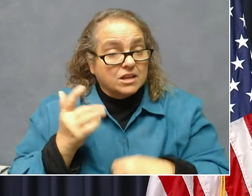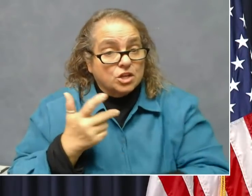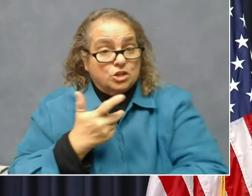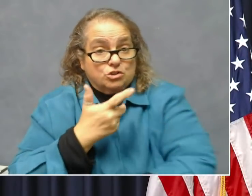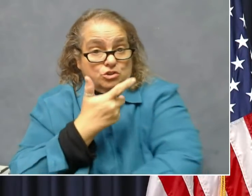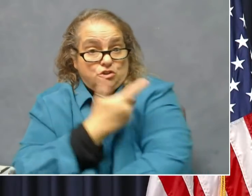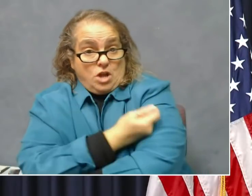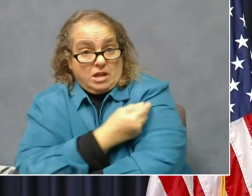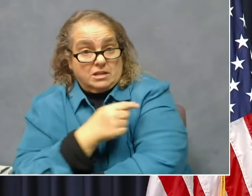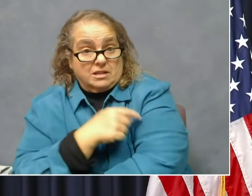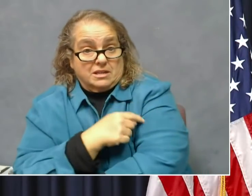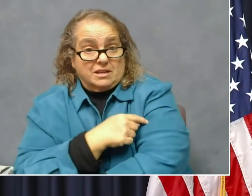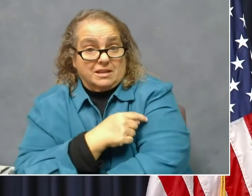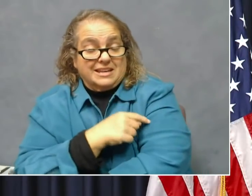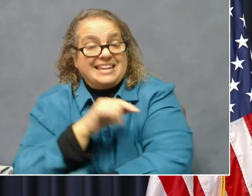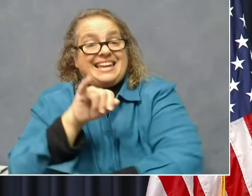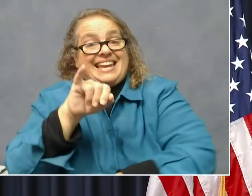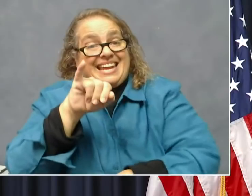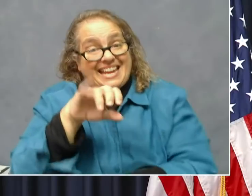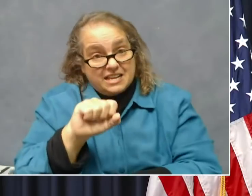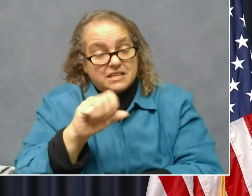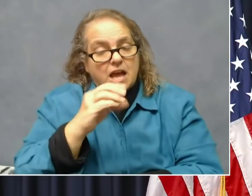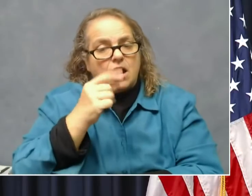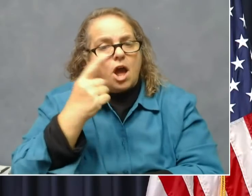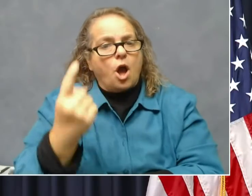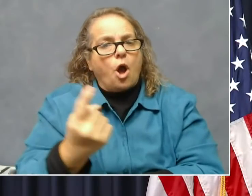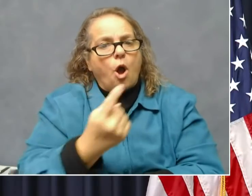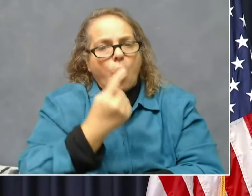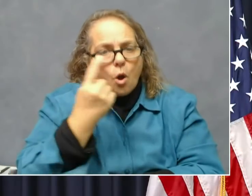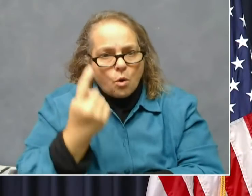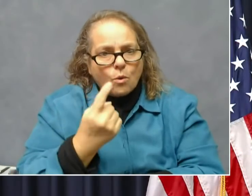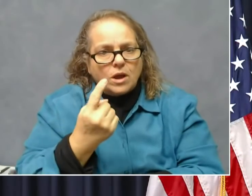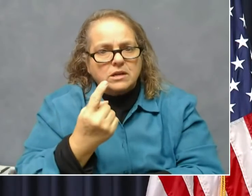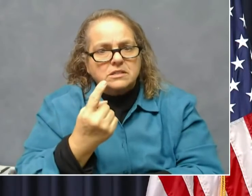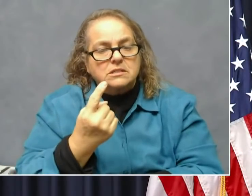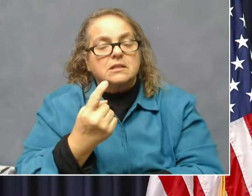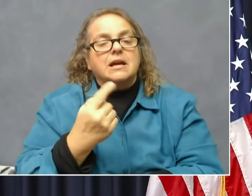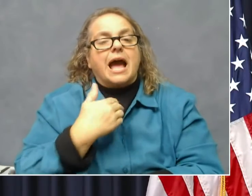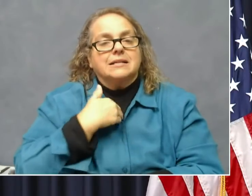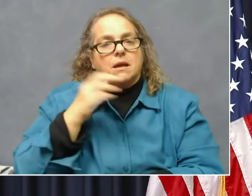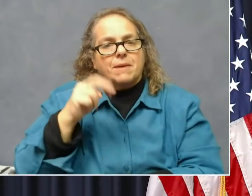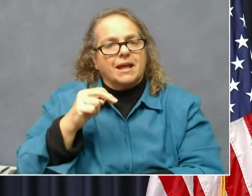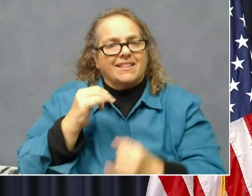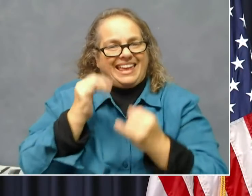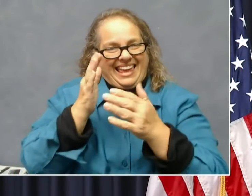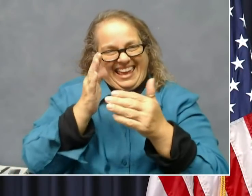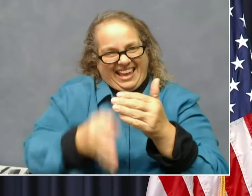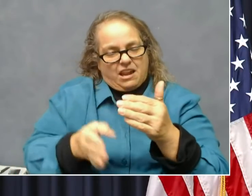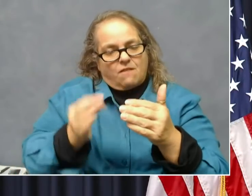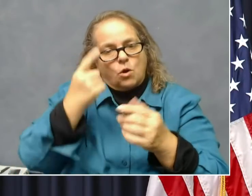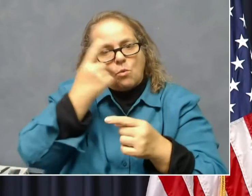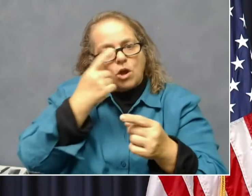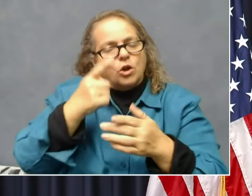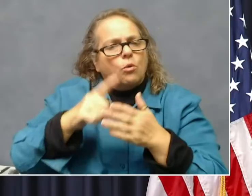been, the end of wondering what might happen. And this little shot does more than keep you from getting